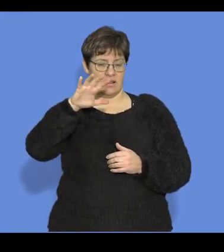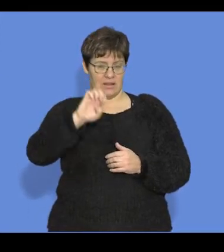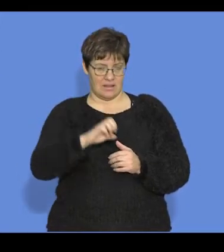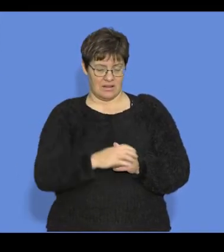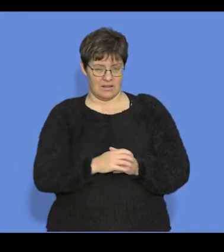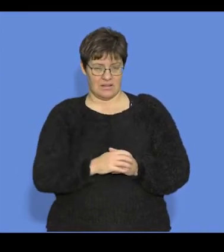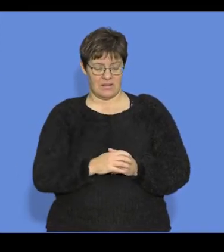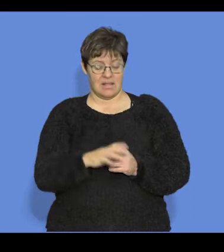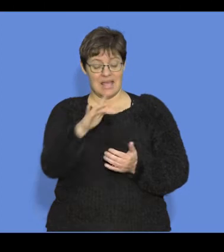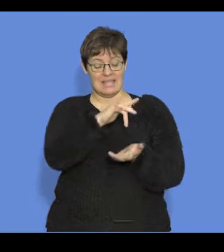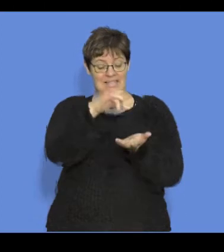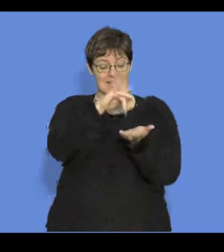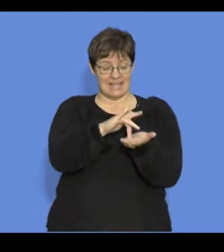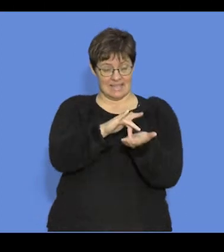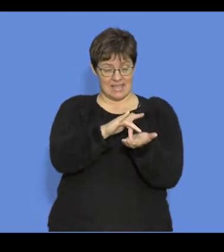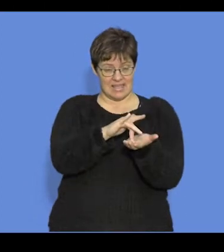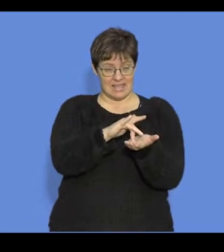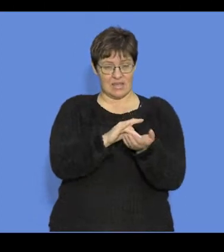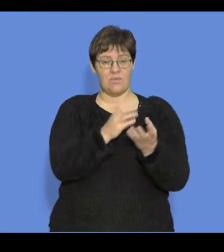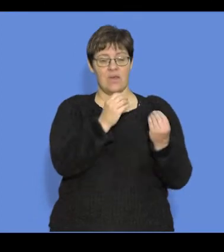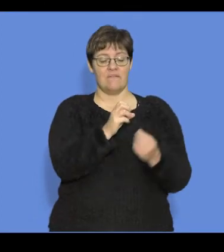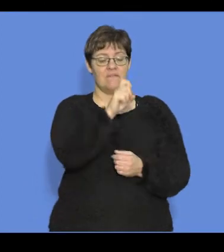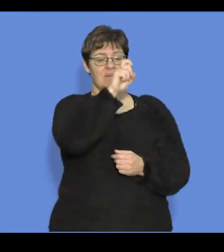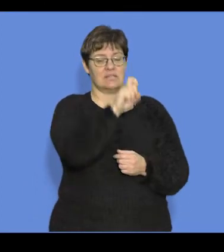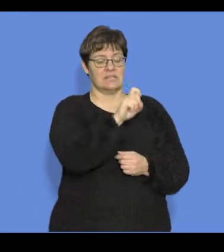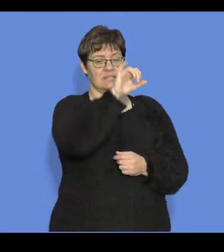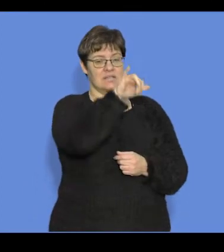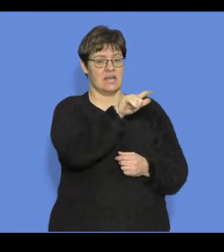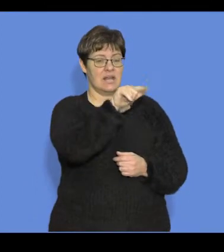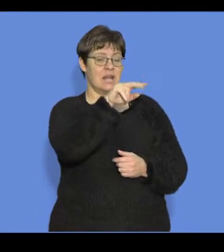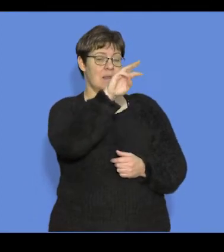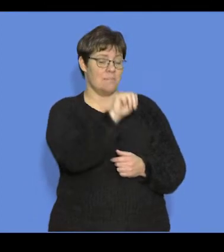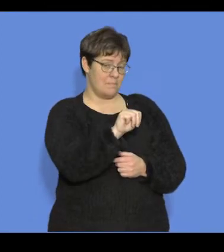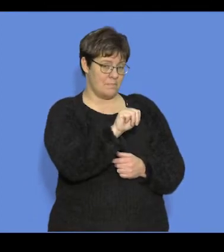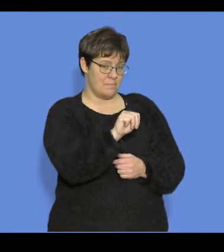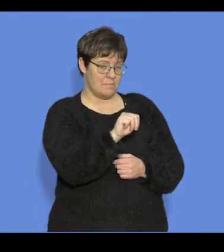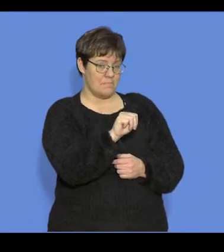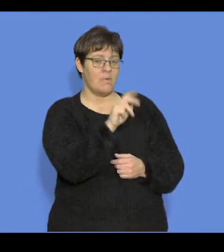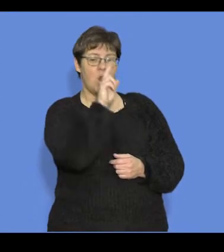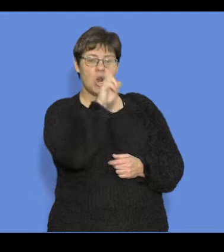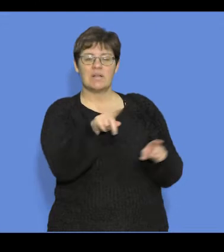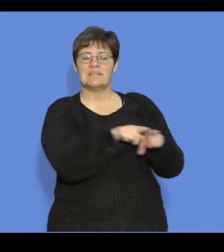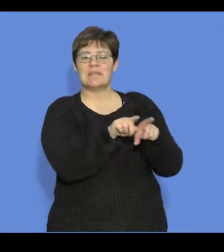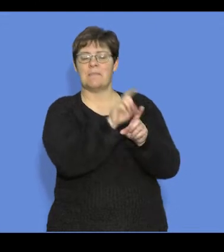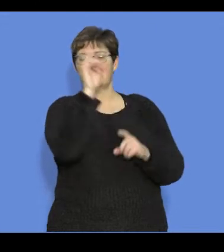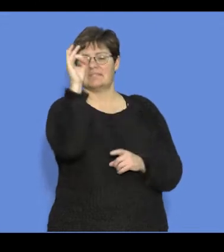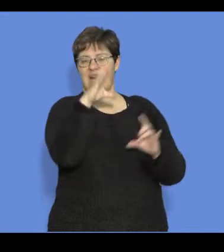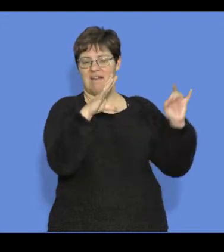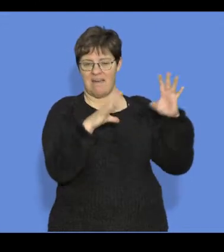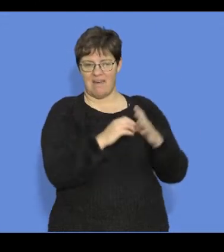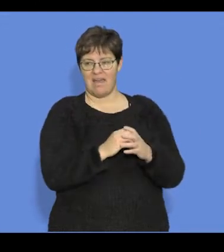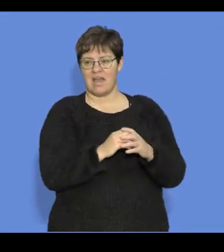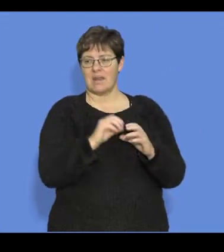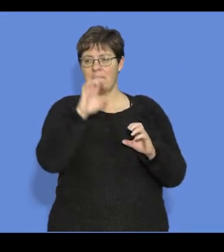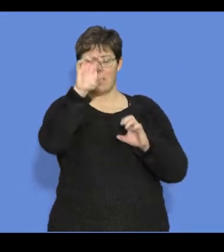in the center, we have the xylem in the form of a star, and then the patches